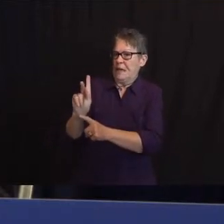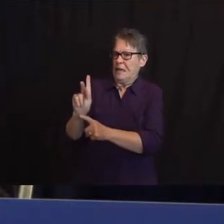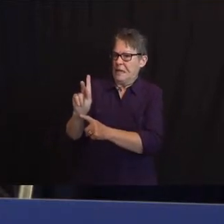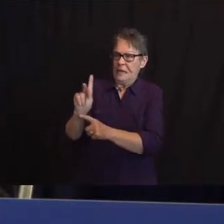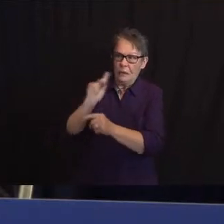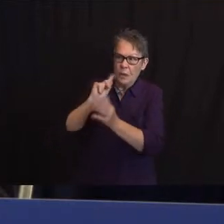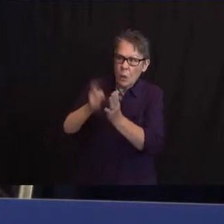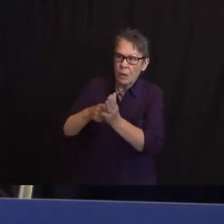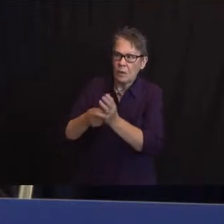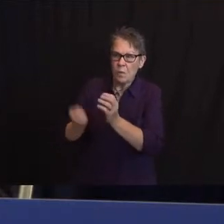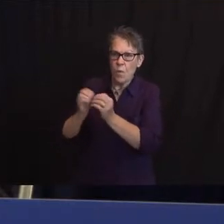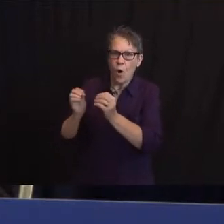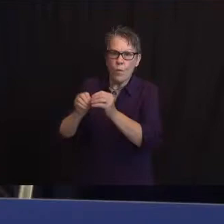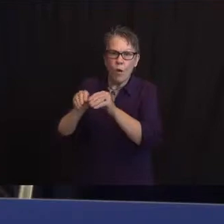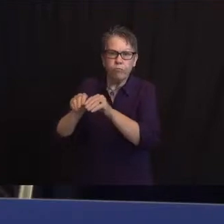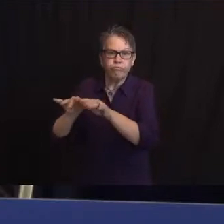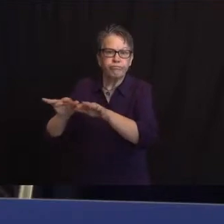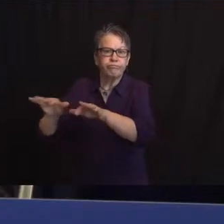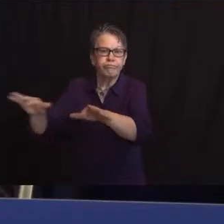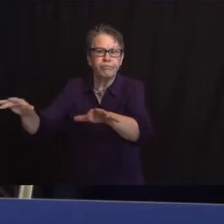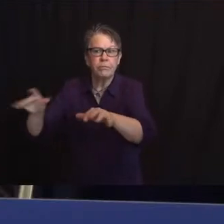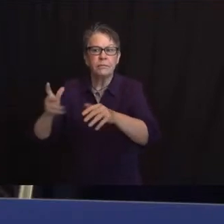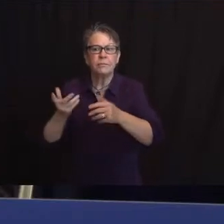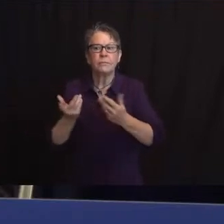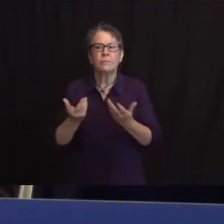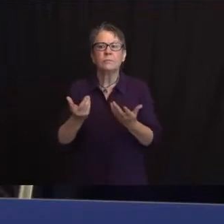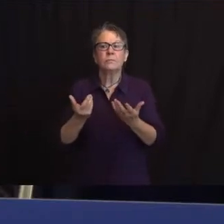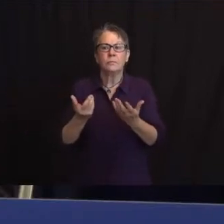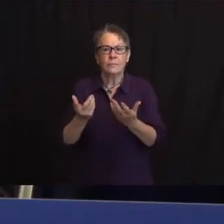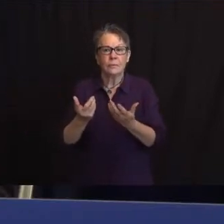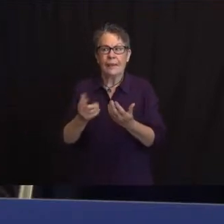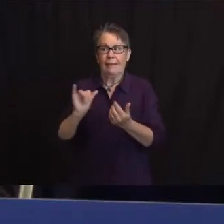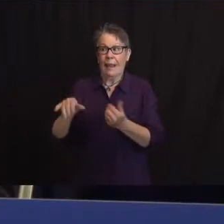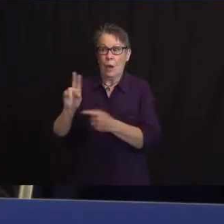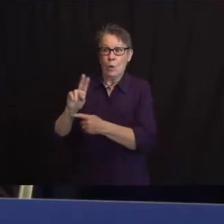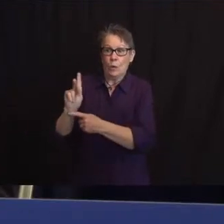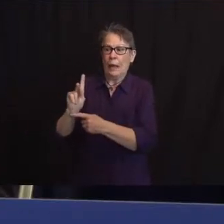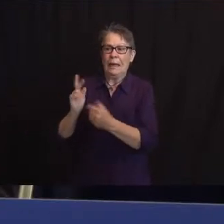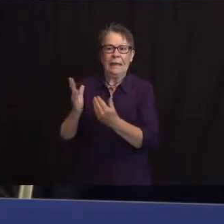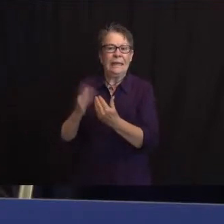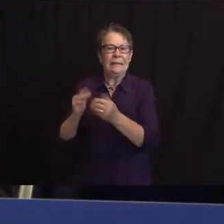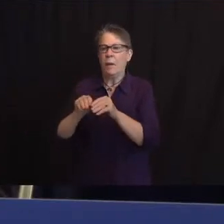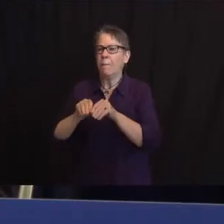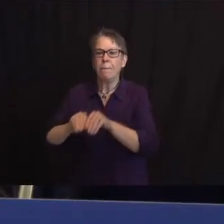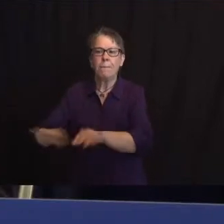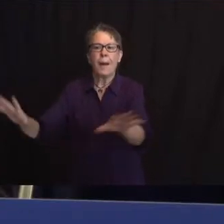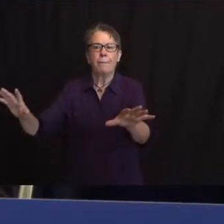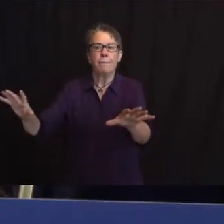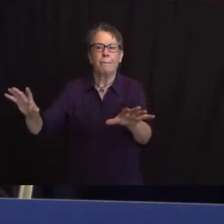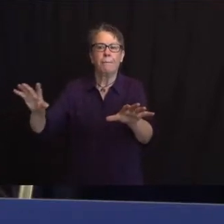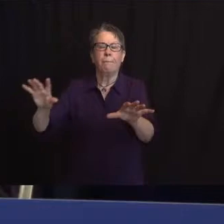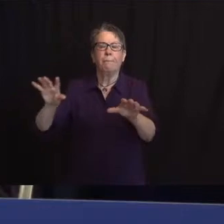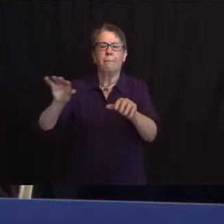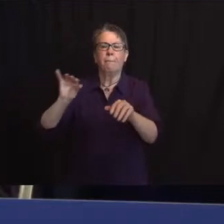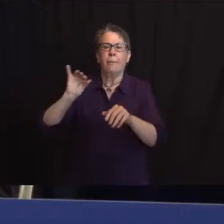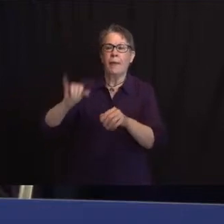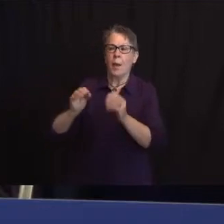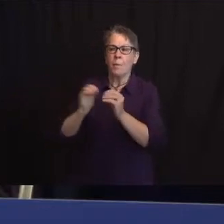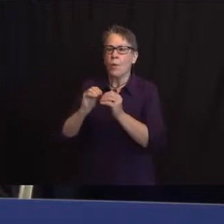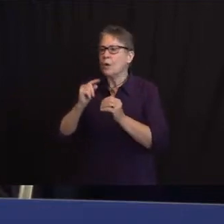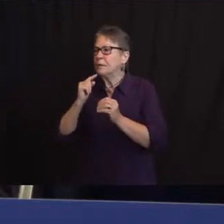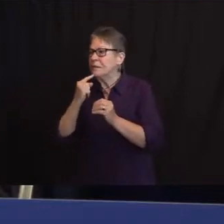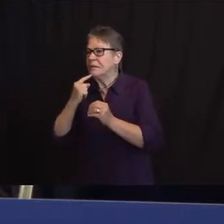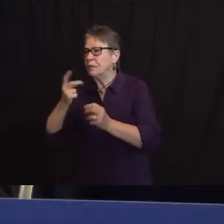there is evidence of an increase in transmissibility, more severe disease, and increased